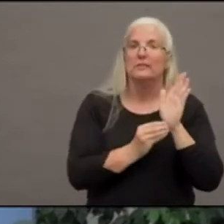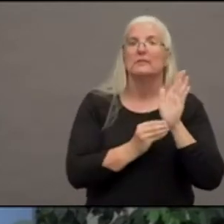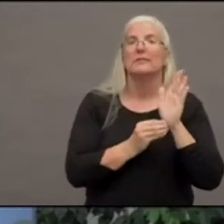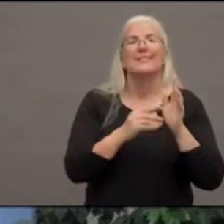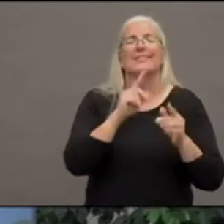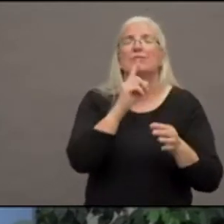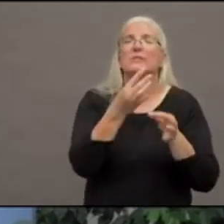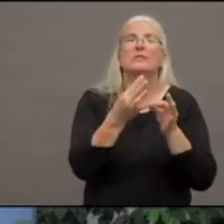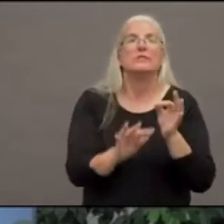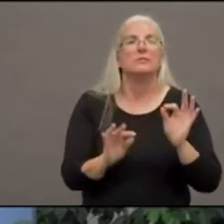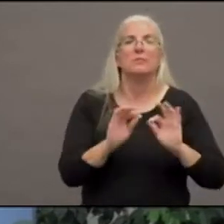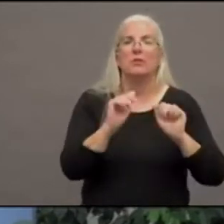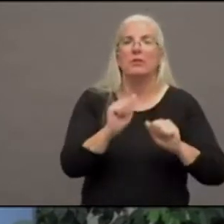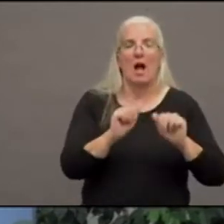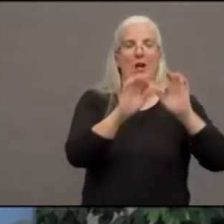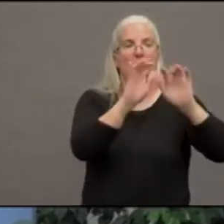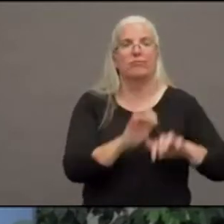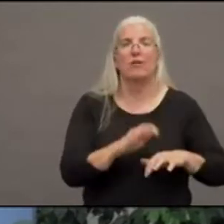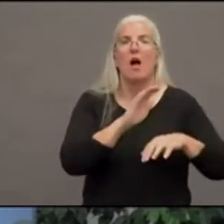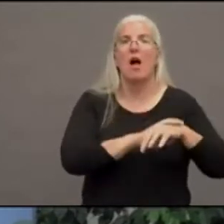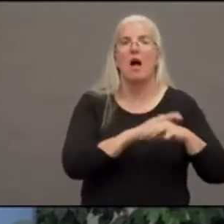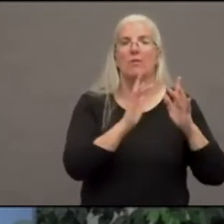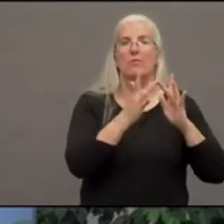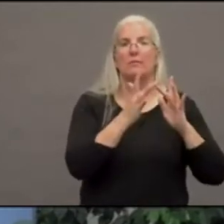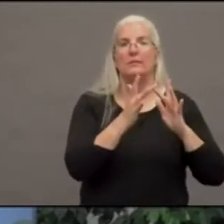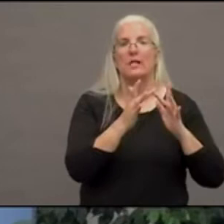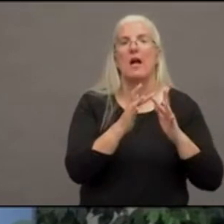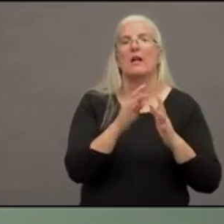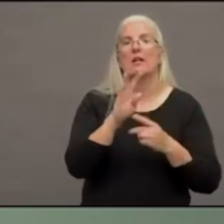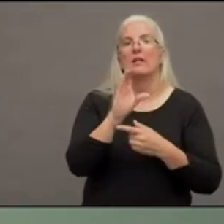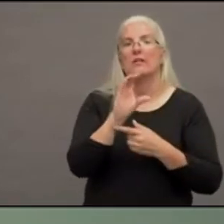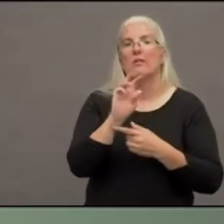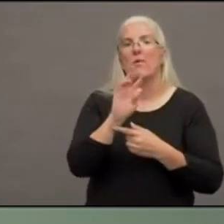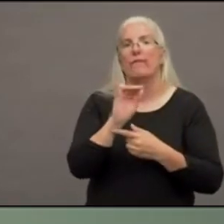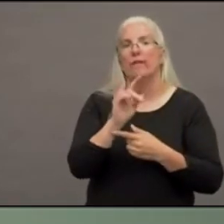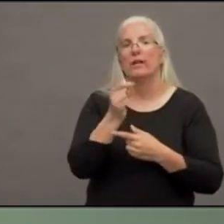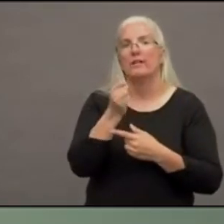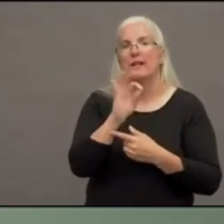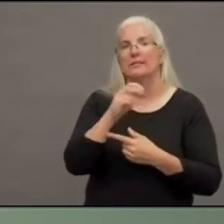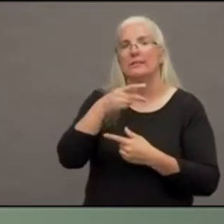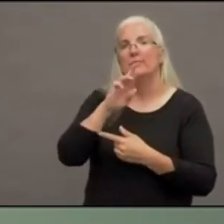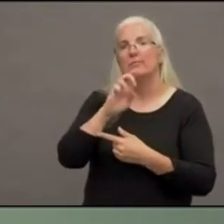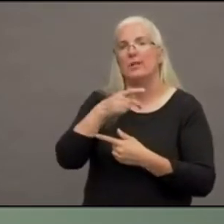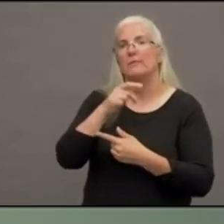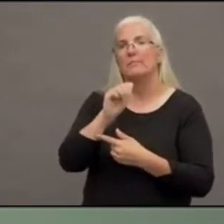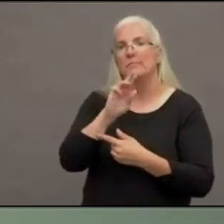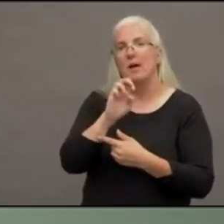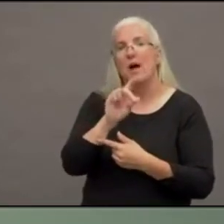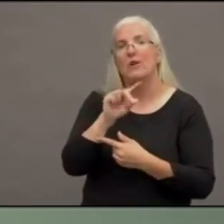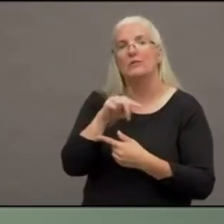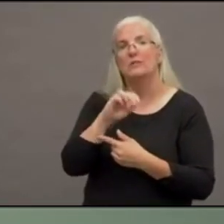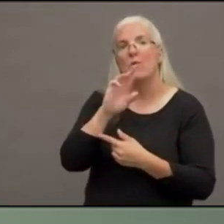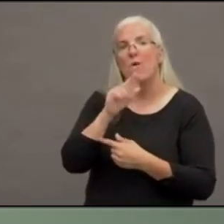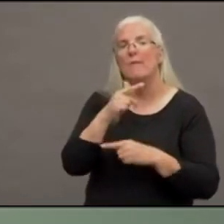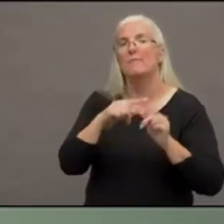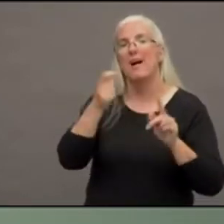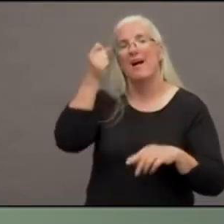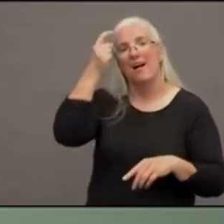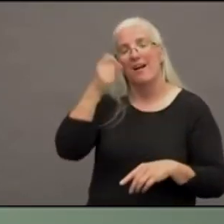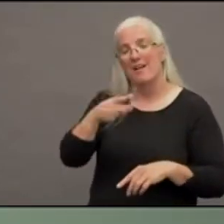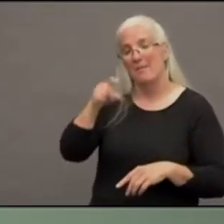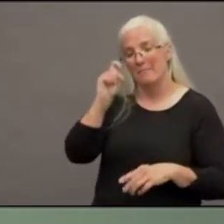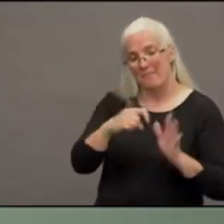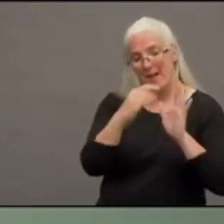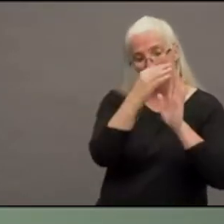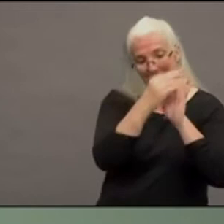covid19prepared.org. But it does need to be in place in order to operate, and it is an absolutely essential safety